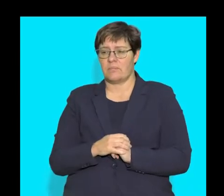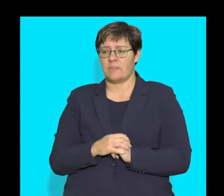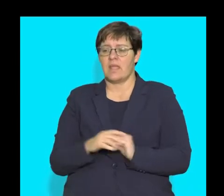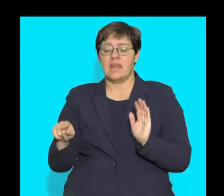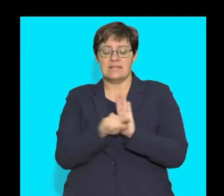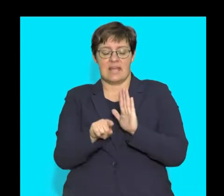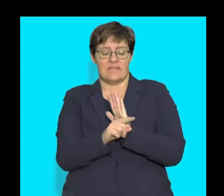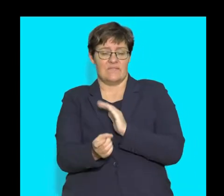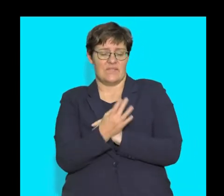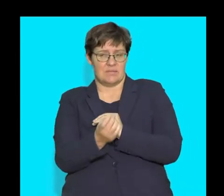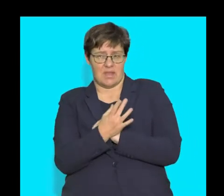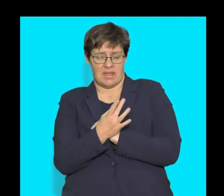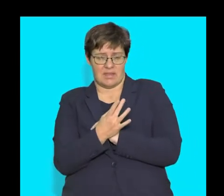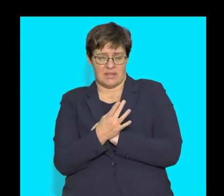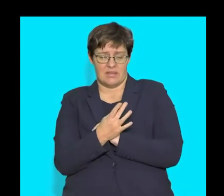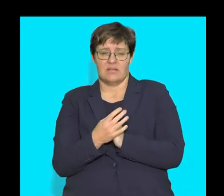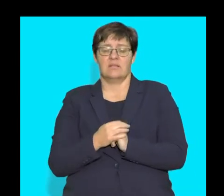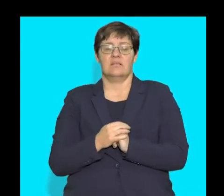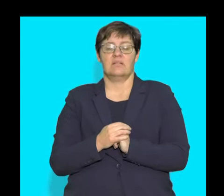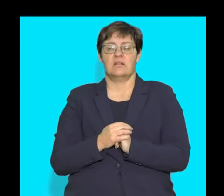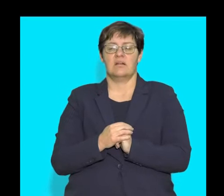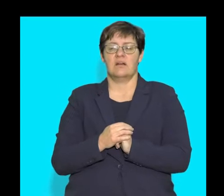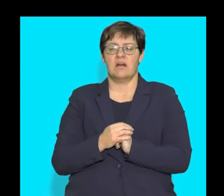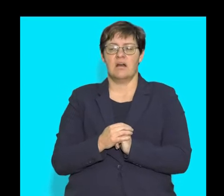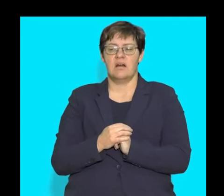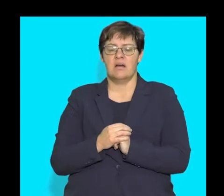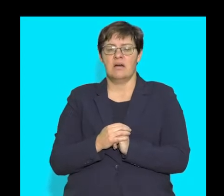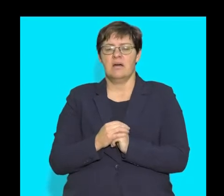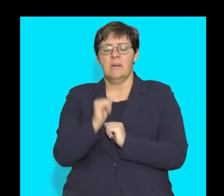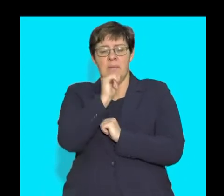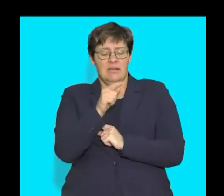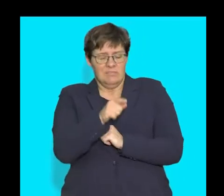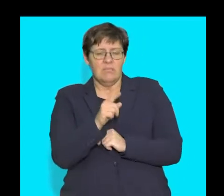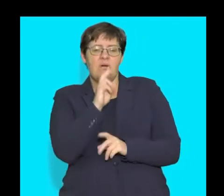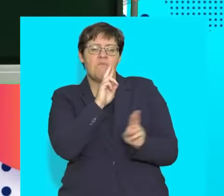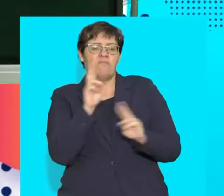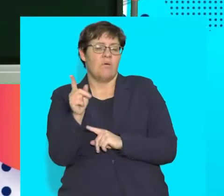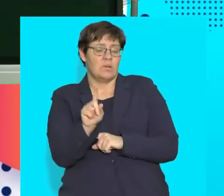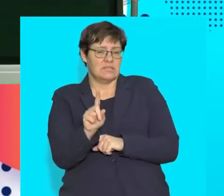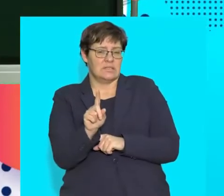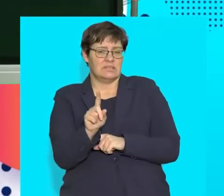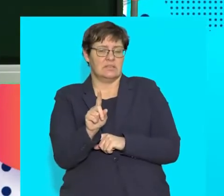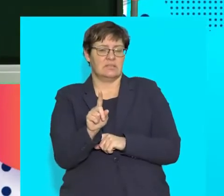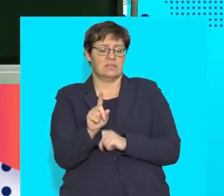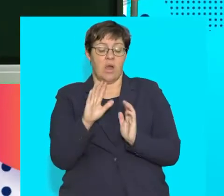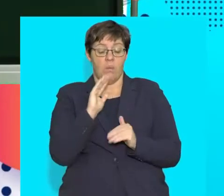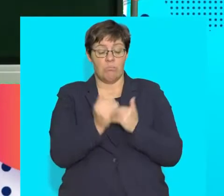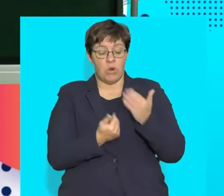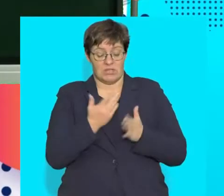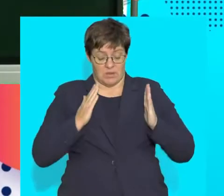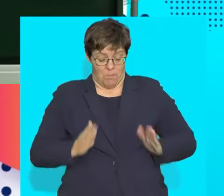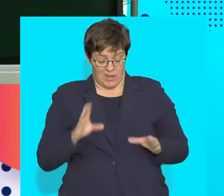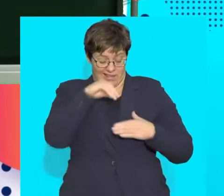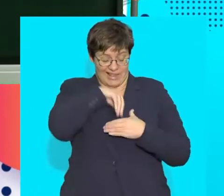feedback, again, it's important for us to recognize that negative feedback refers to processes in the body